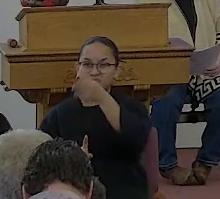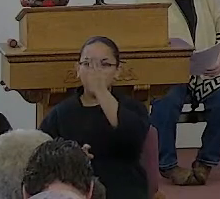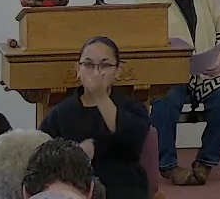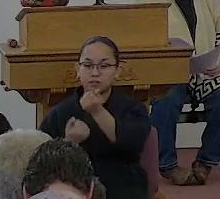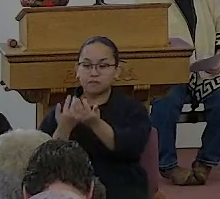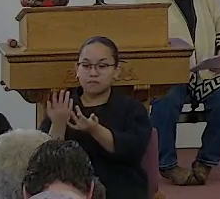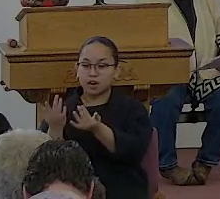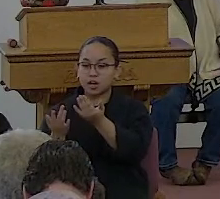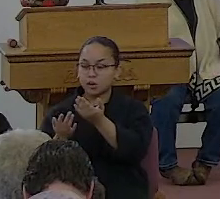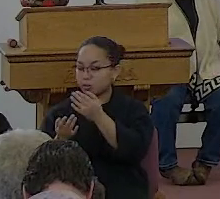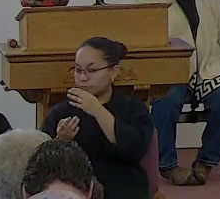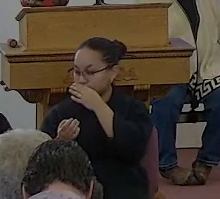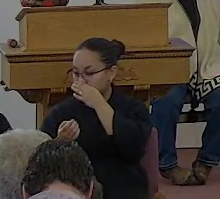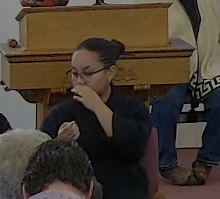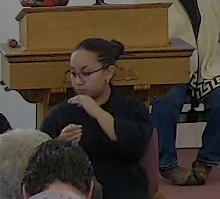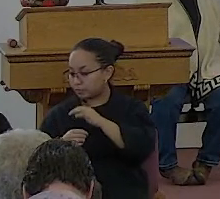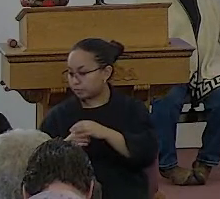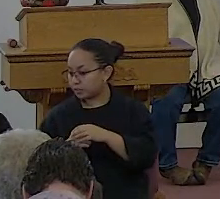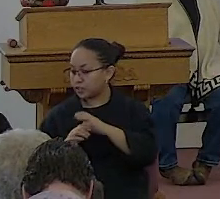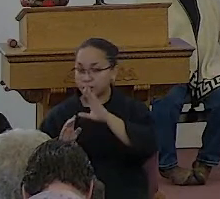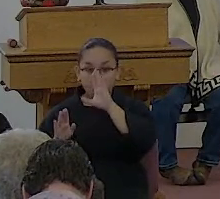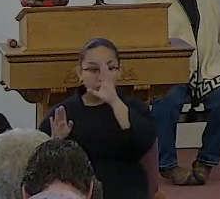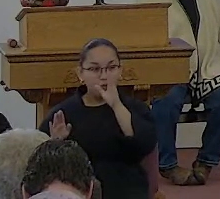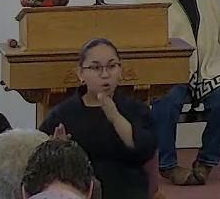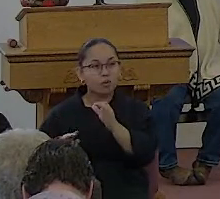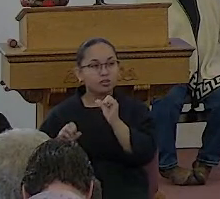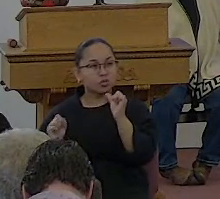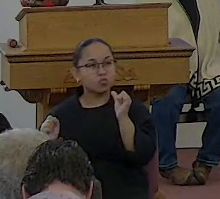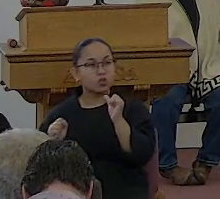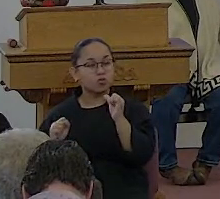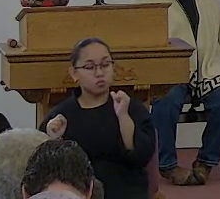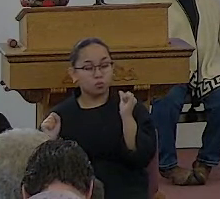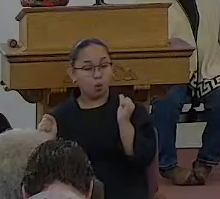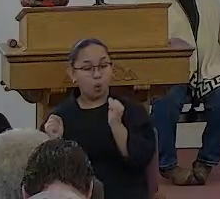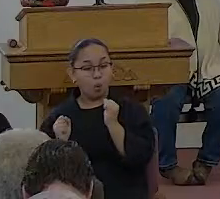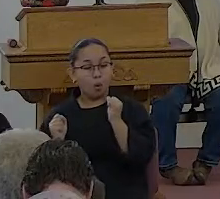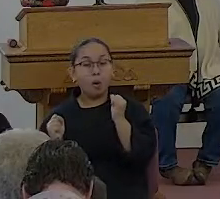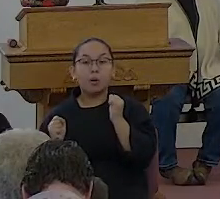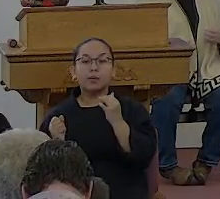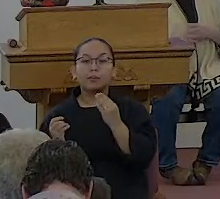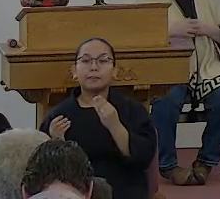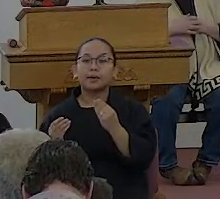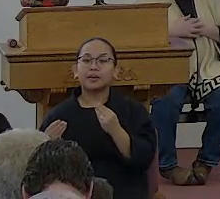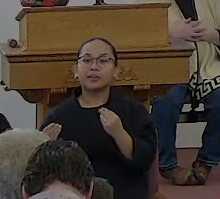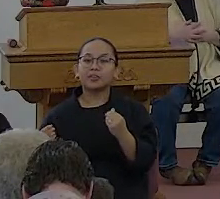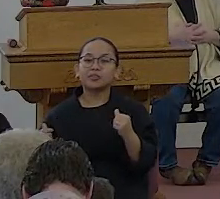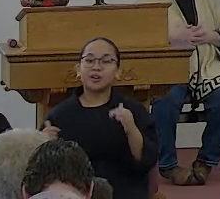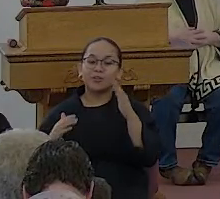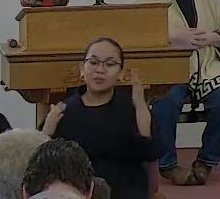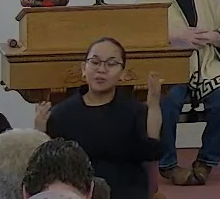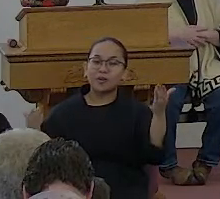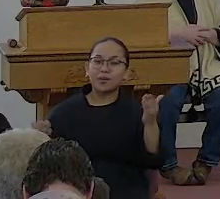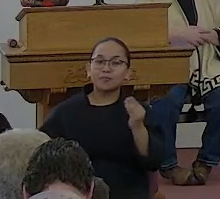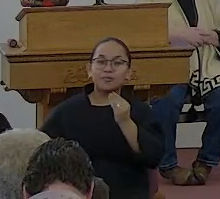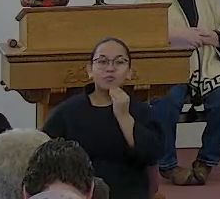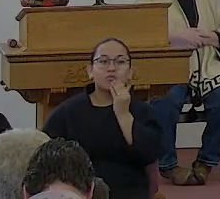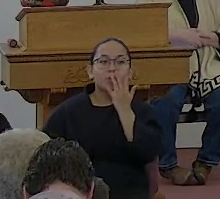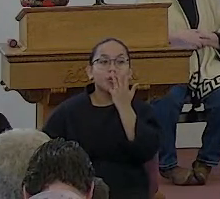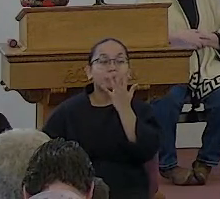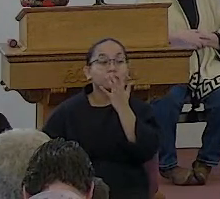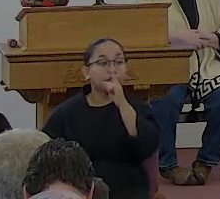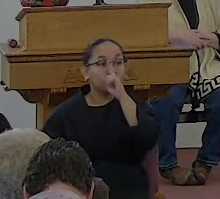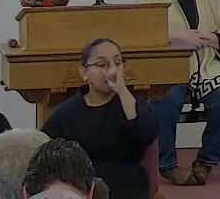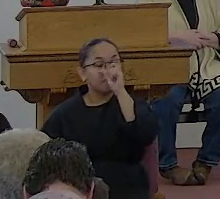Focus on winter's cold melting away in the warmth of increasing sunlight, and imagine the